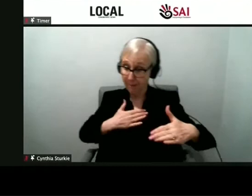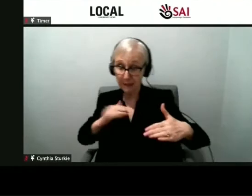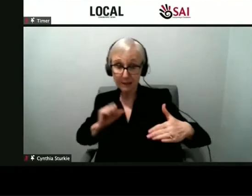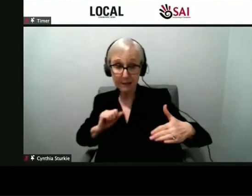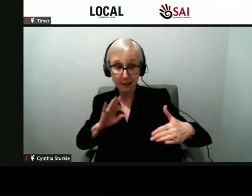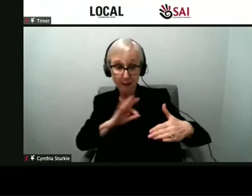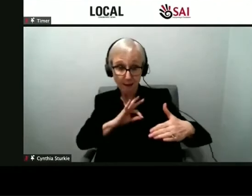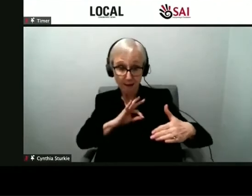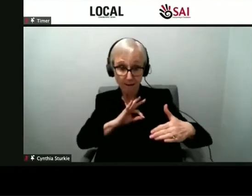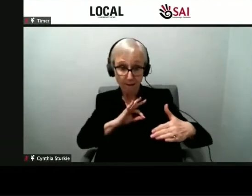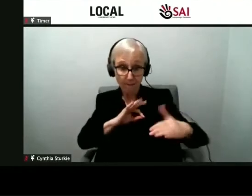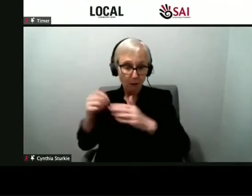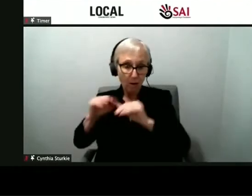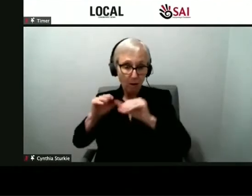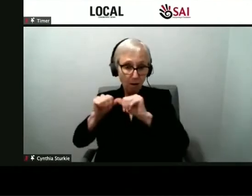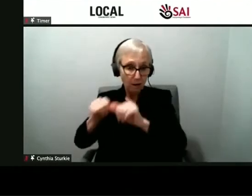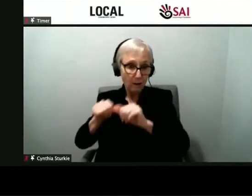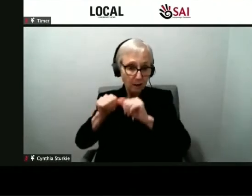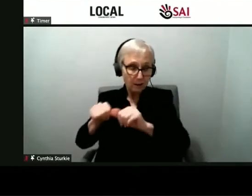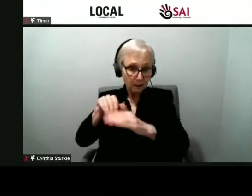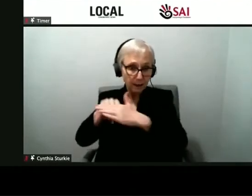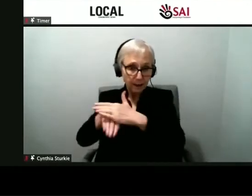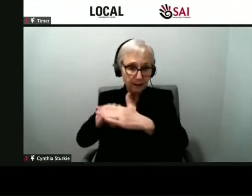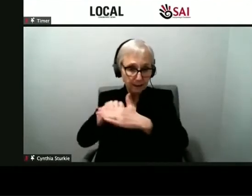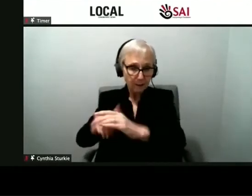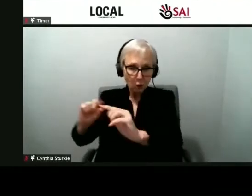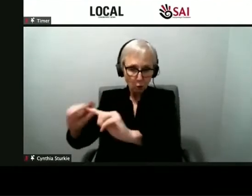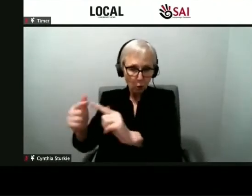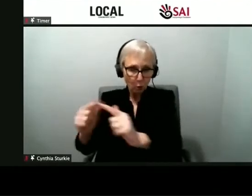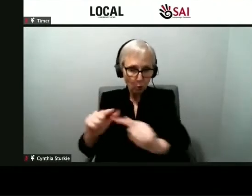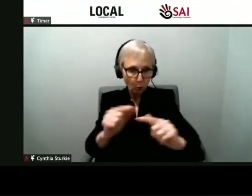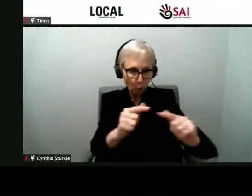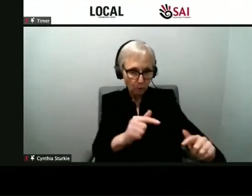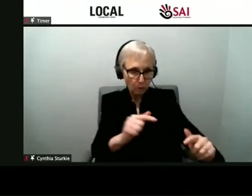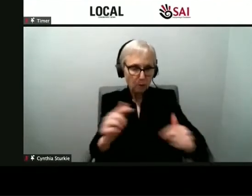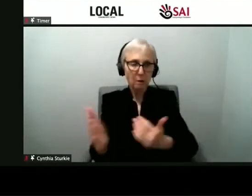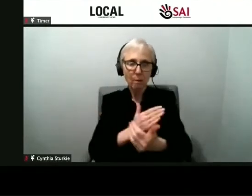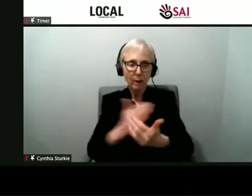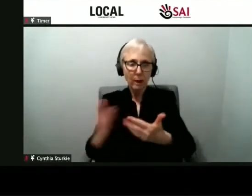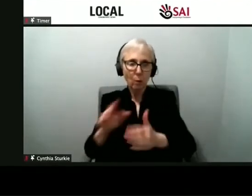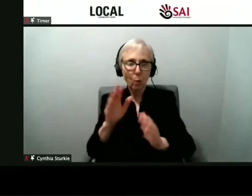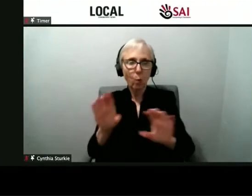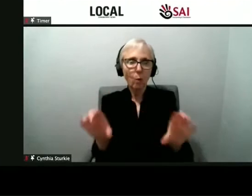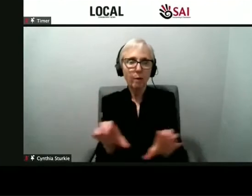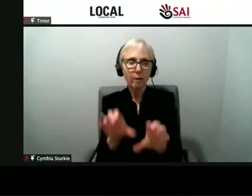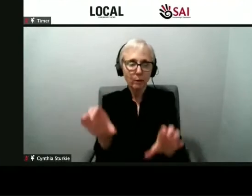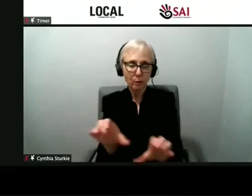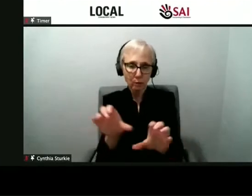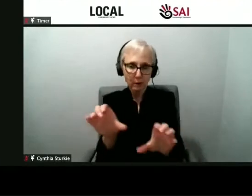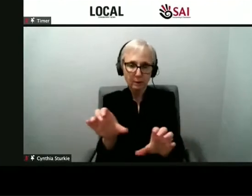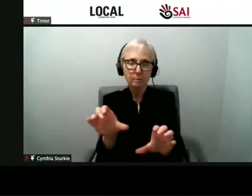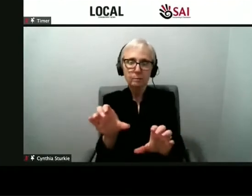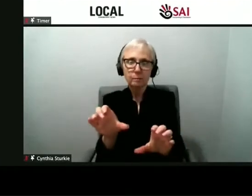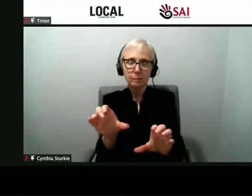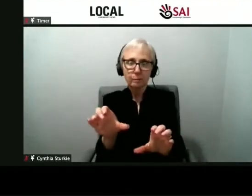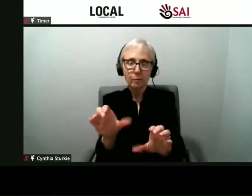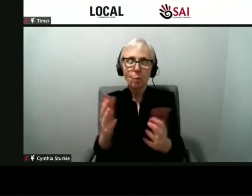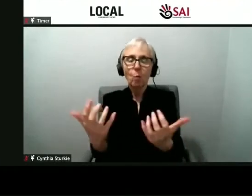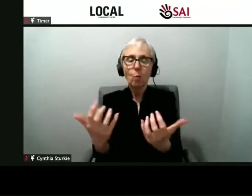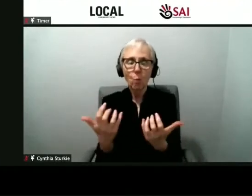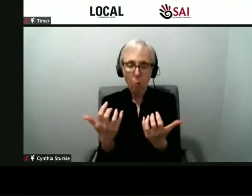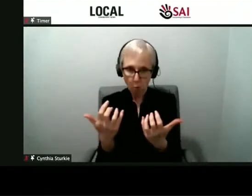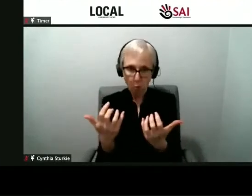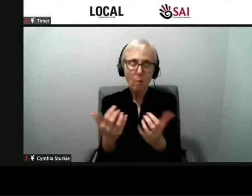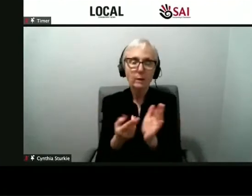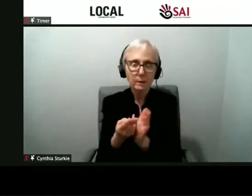members are constantly accessible to each of these groups, no matter what they're doing, no matter what activity is going on. We want to